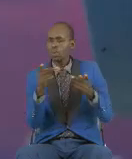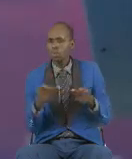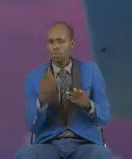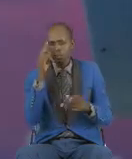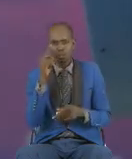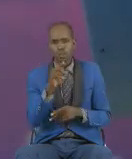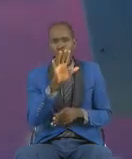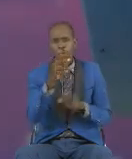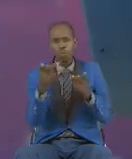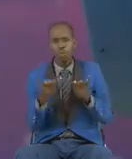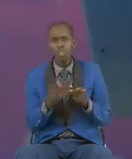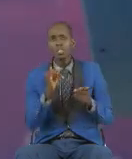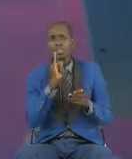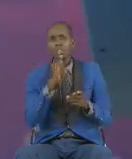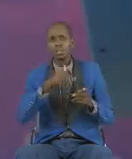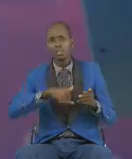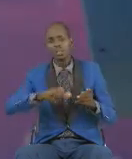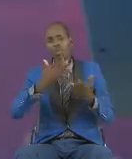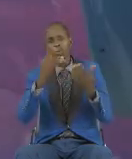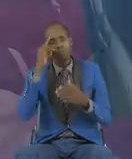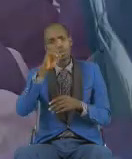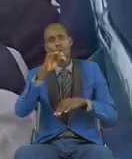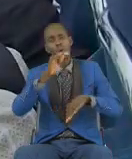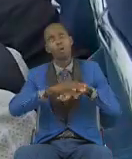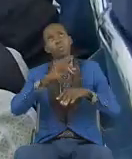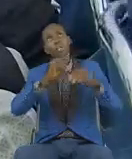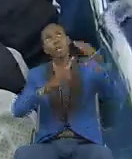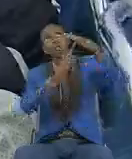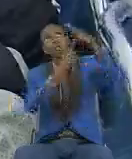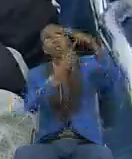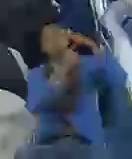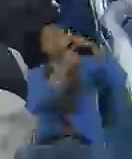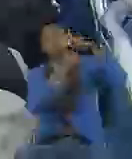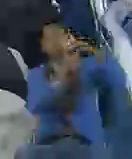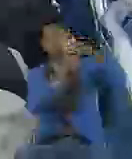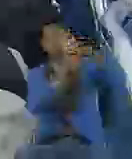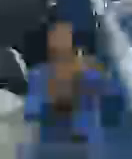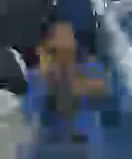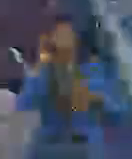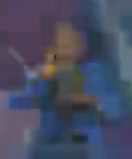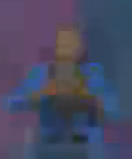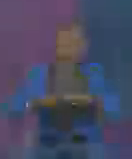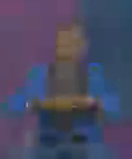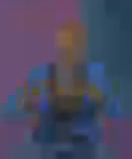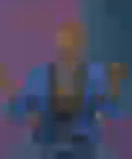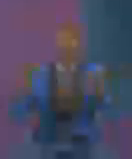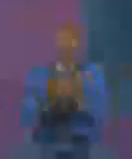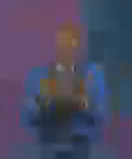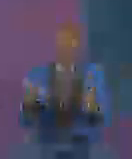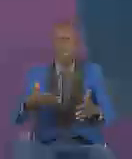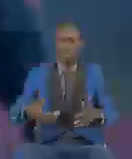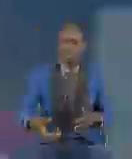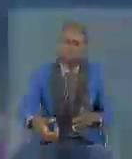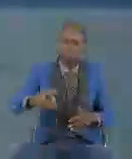is still waiting for you on the top of the mountain. He opens that thing. He pulls you out.